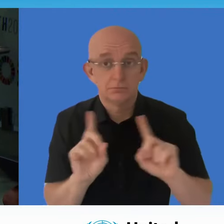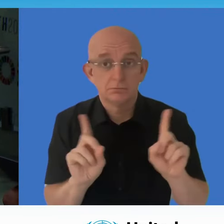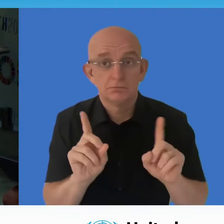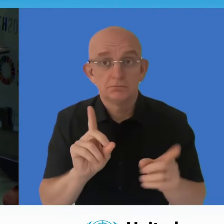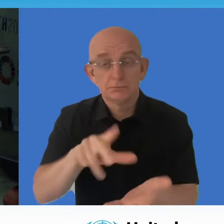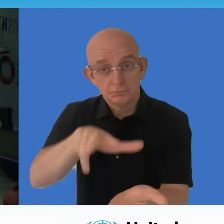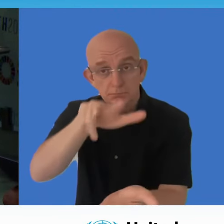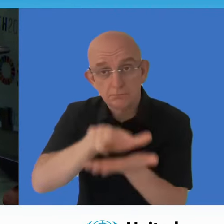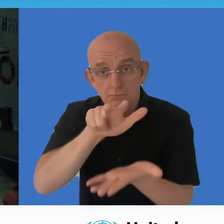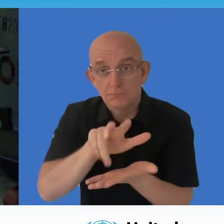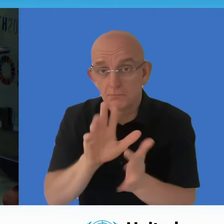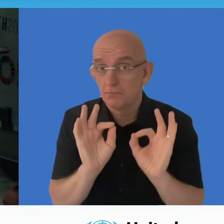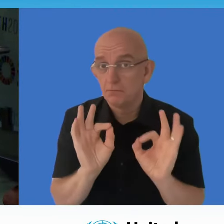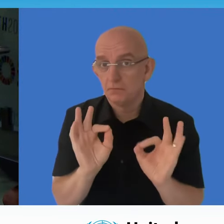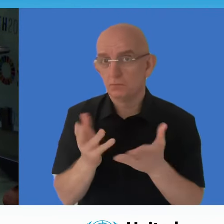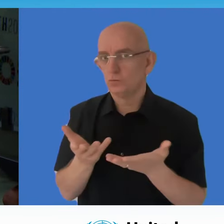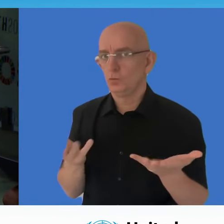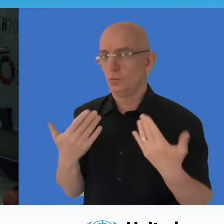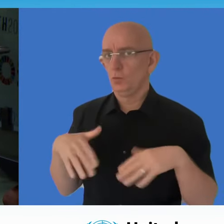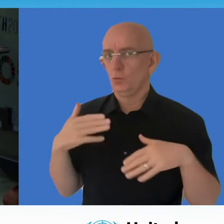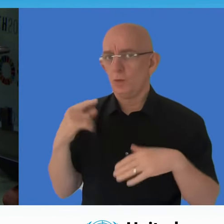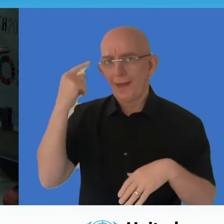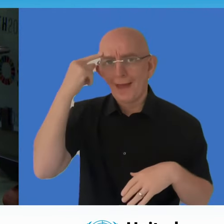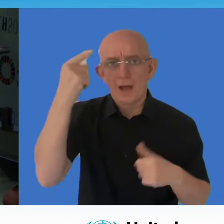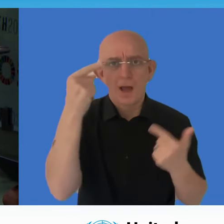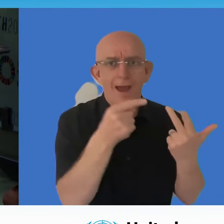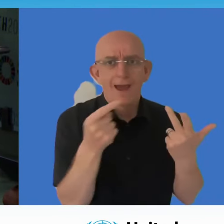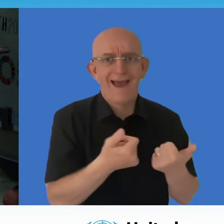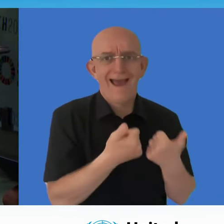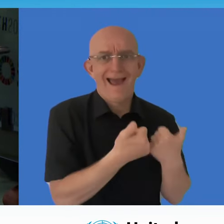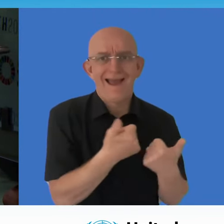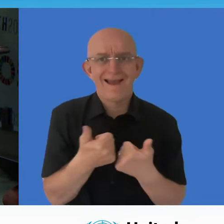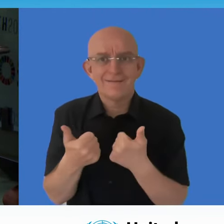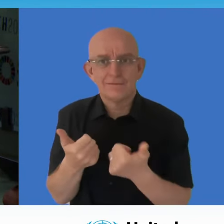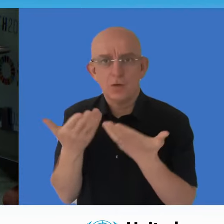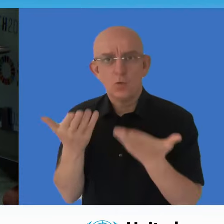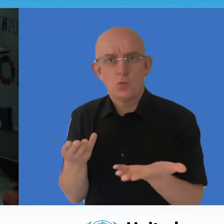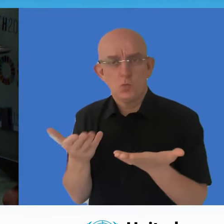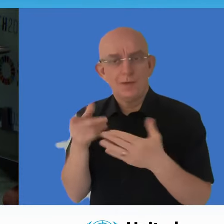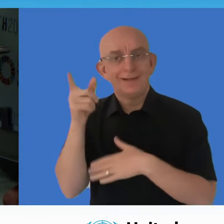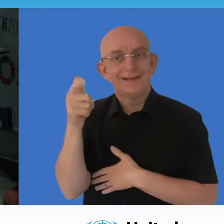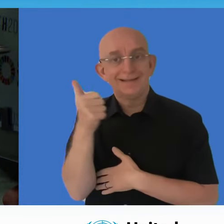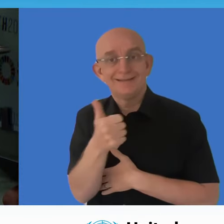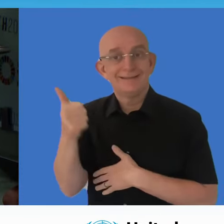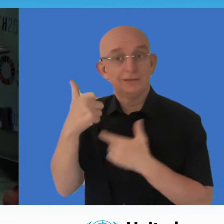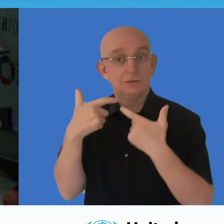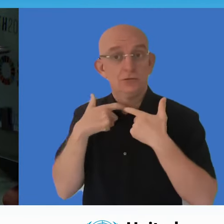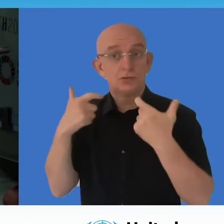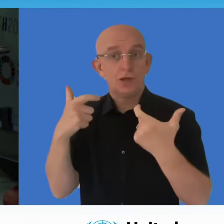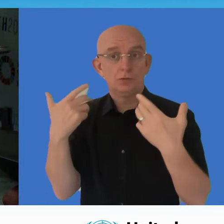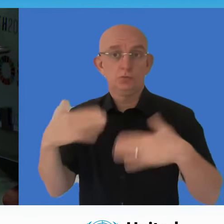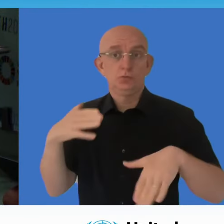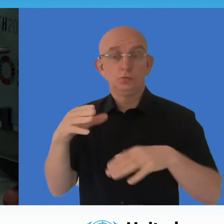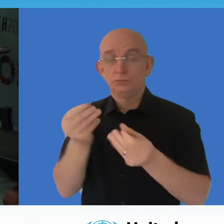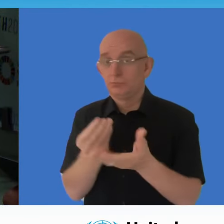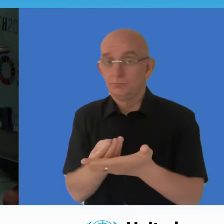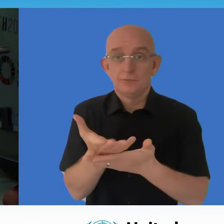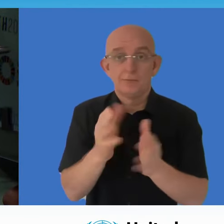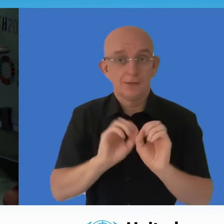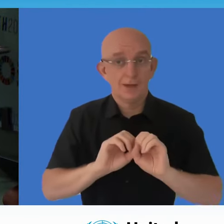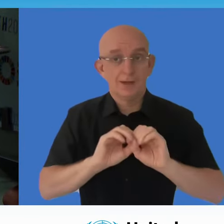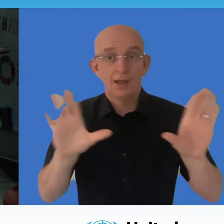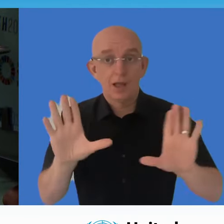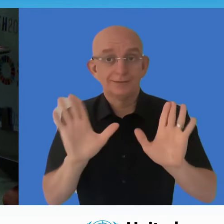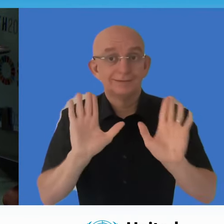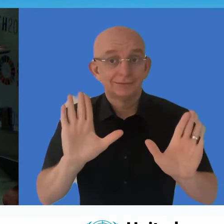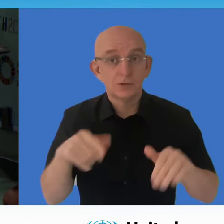greatest challenges, as the Secretary General so brilliantly outlined earlier this morning. But let's be honest, it can feel easy, like we're shouting